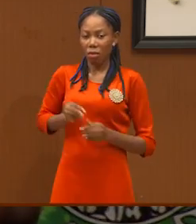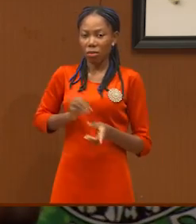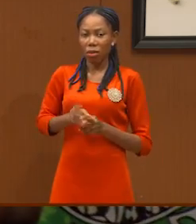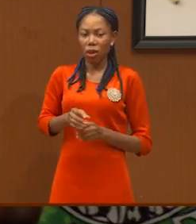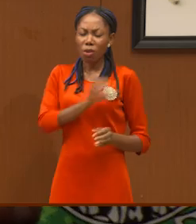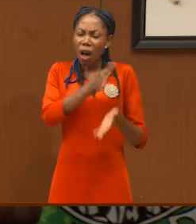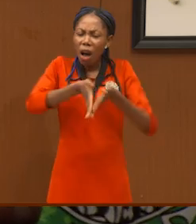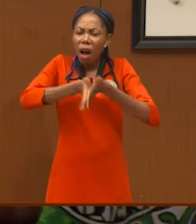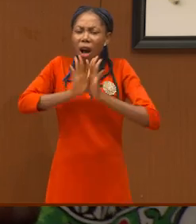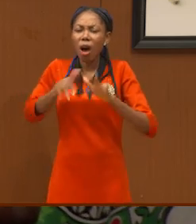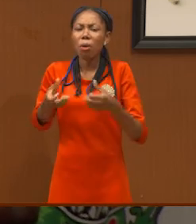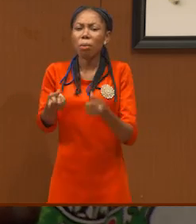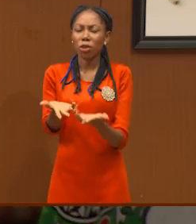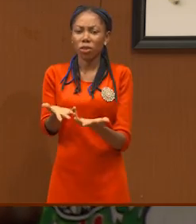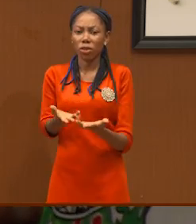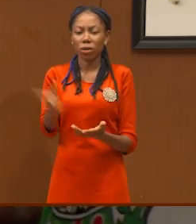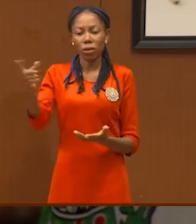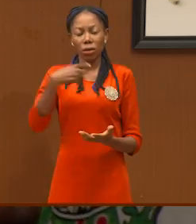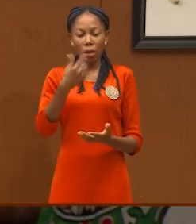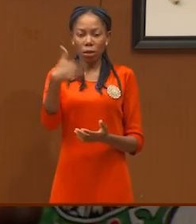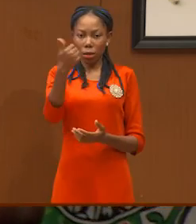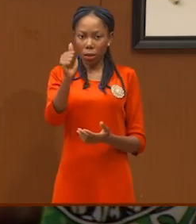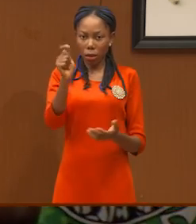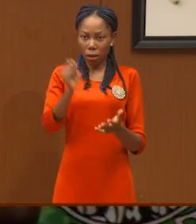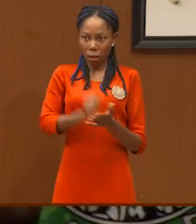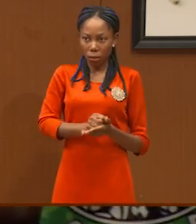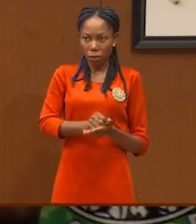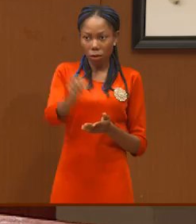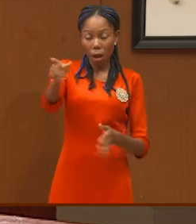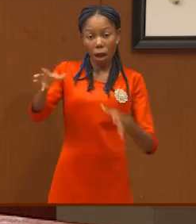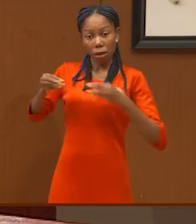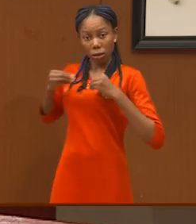from 3 months' time? 10,000 monthly. Is that acceptable to you?